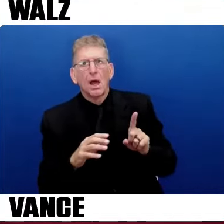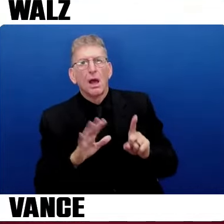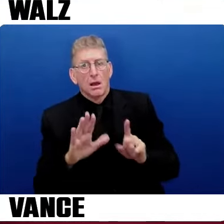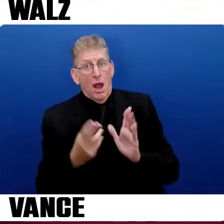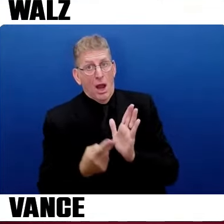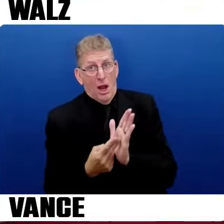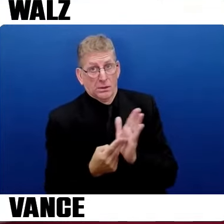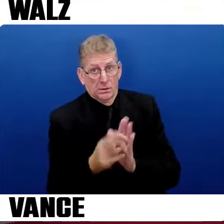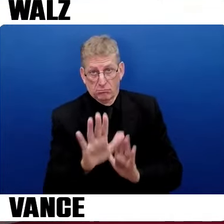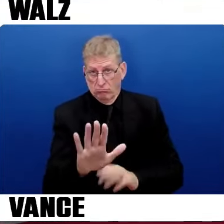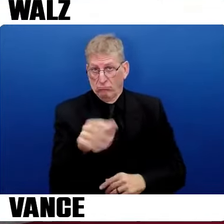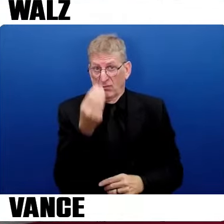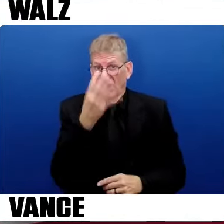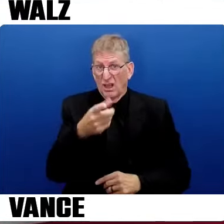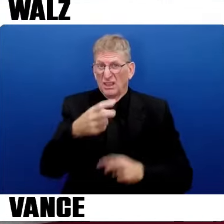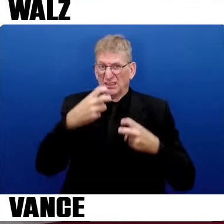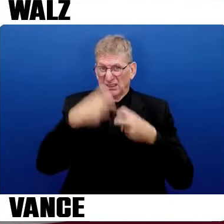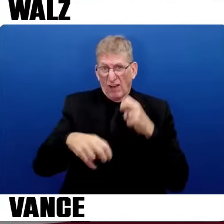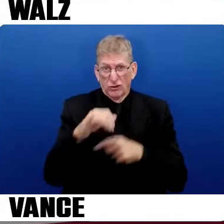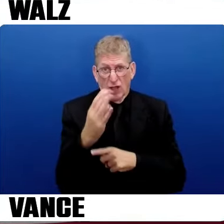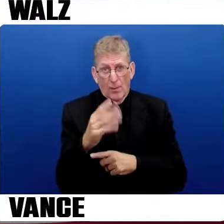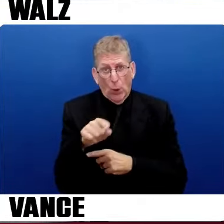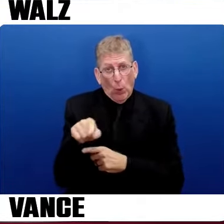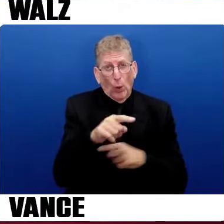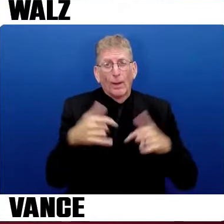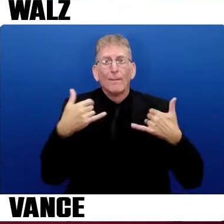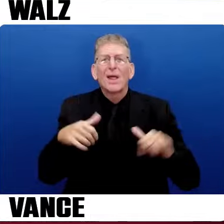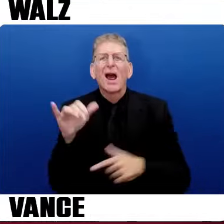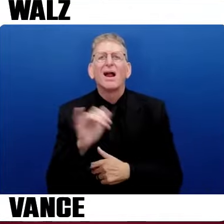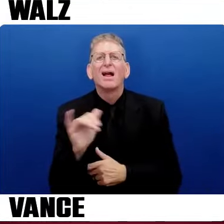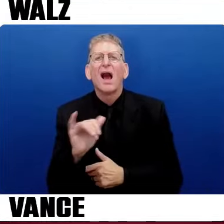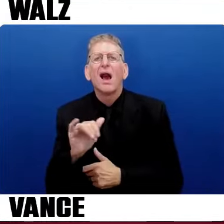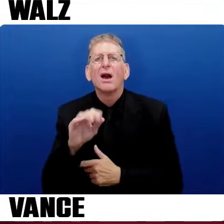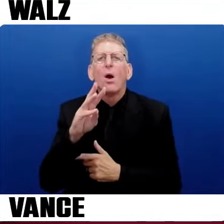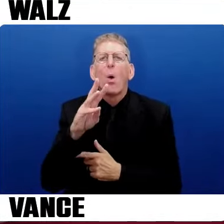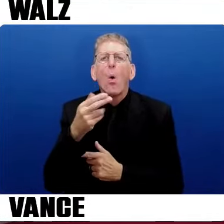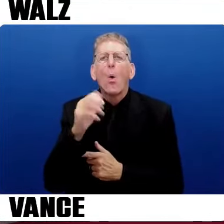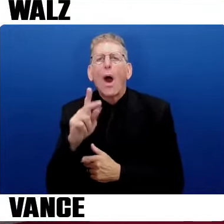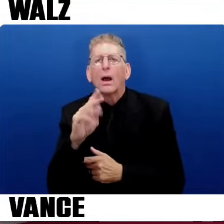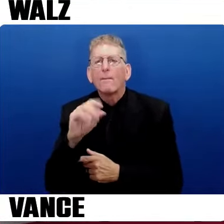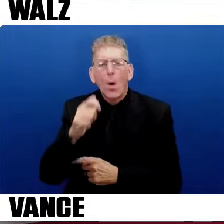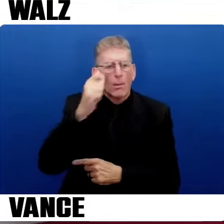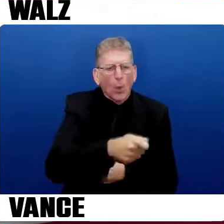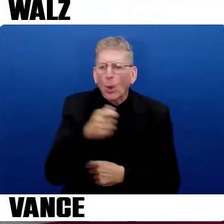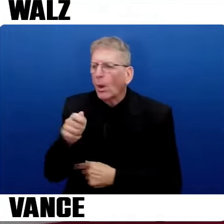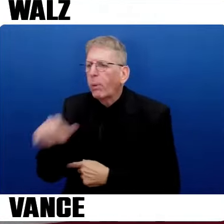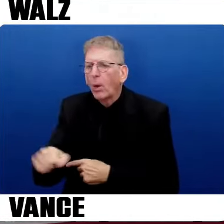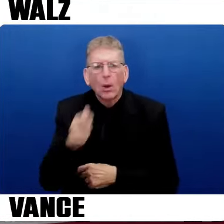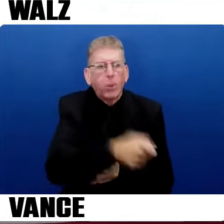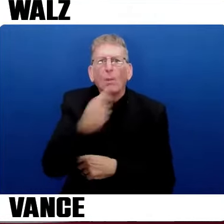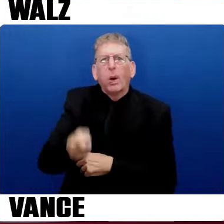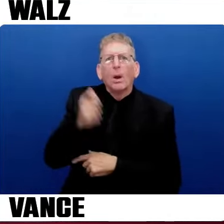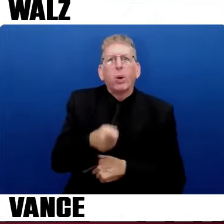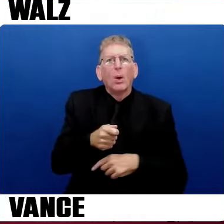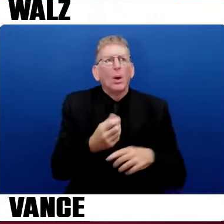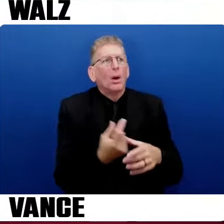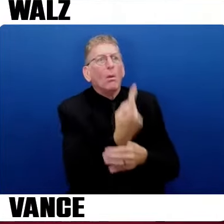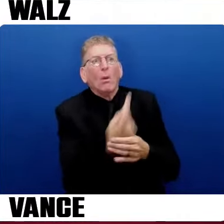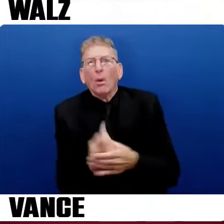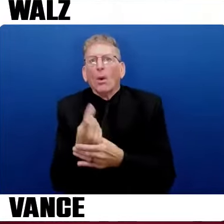because you've got to play whack-a-mole. You've got to pretend that Donald Trump didn't deliver rising take-home pay, which of course he did. You've got to pretend that Donald Trump